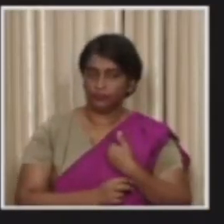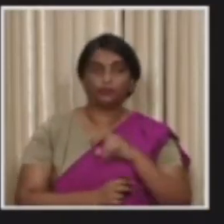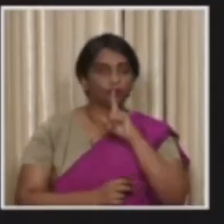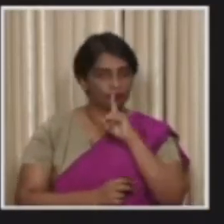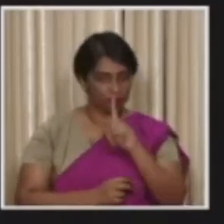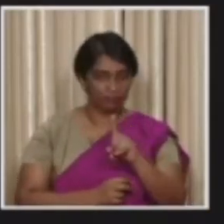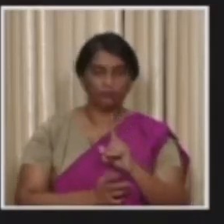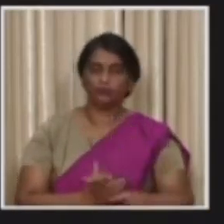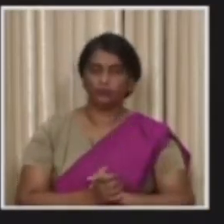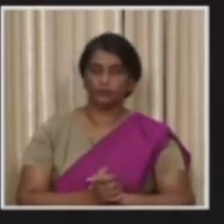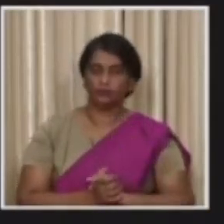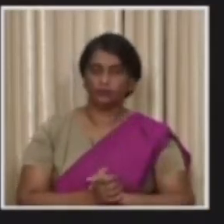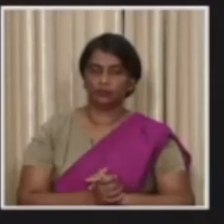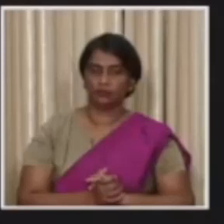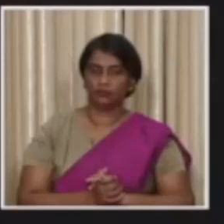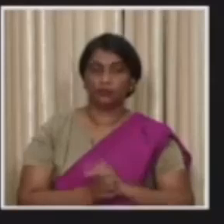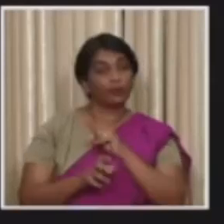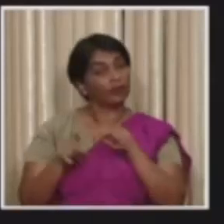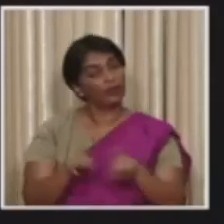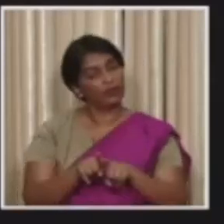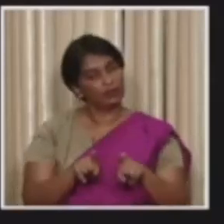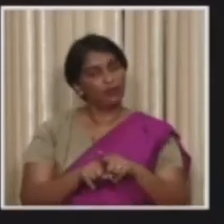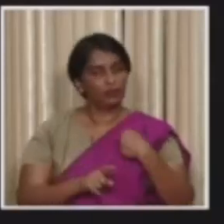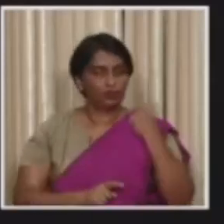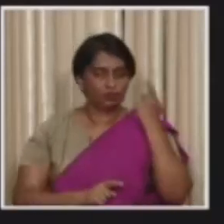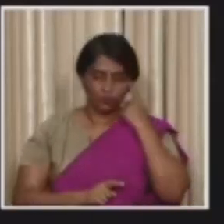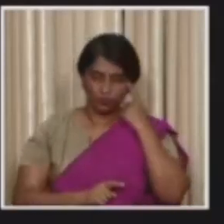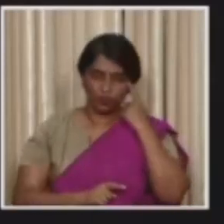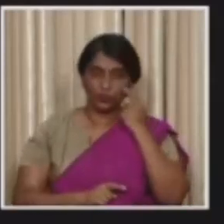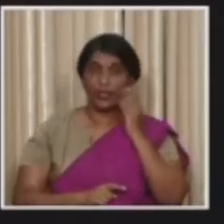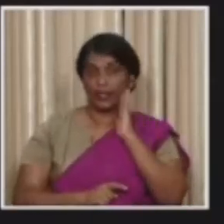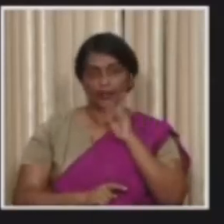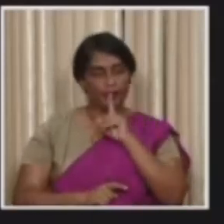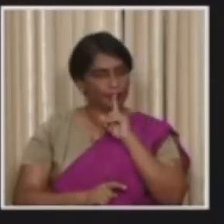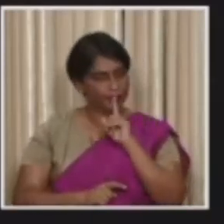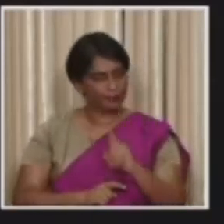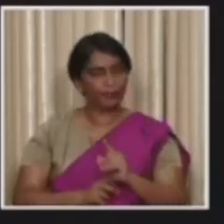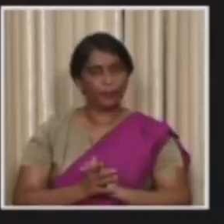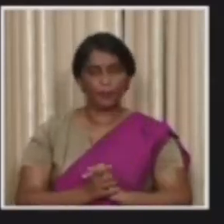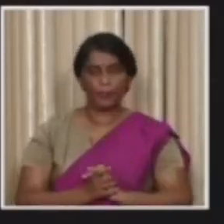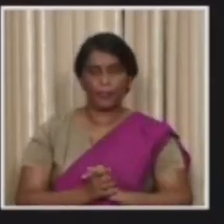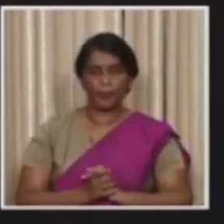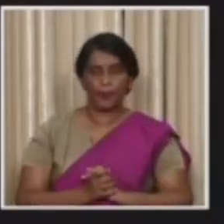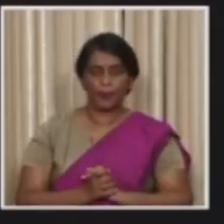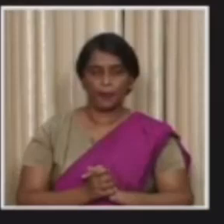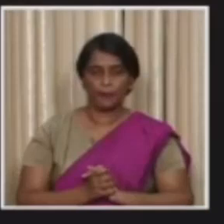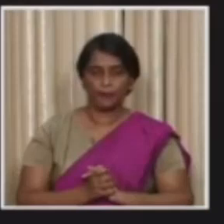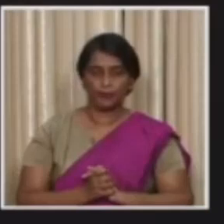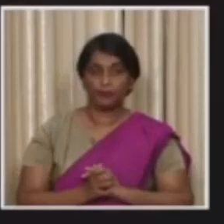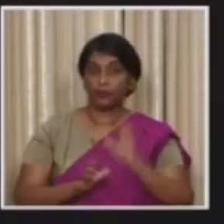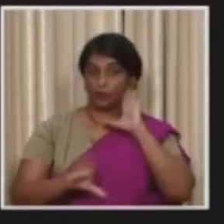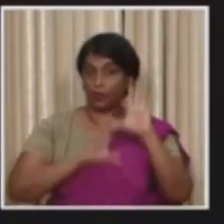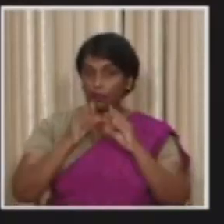prakash karannata ona. Eha samanawama api dannawa ingreesiyen kiyenawa you should not kill the messenger.